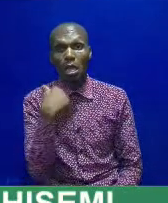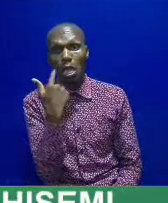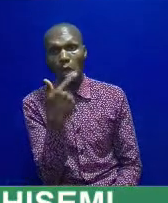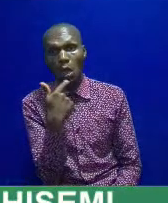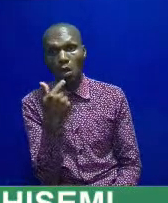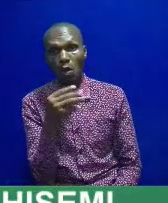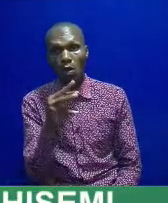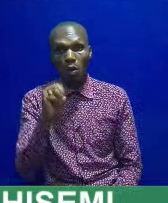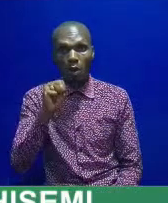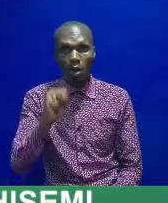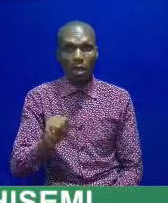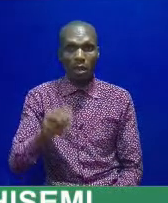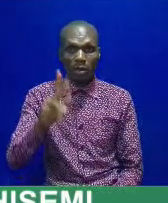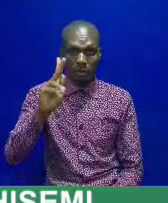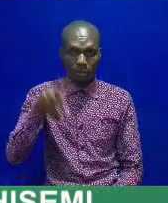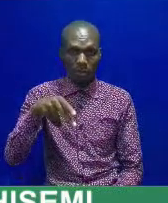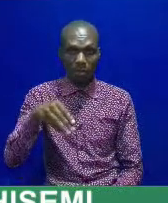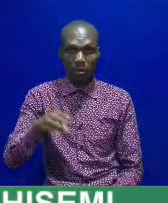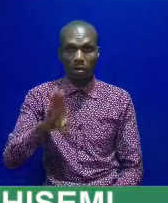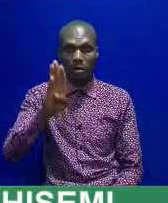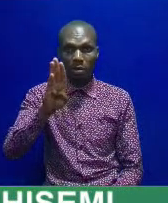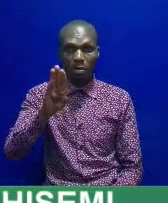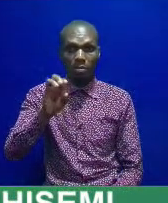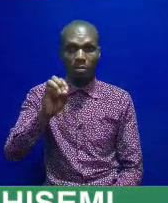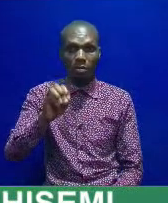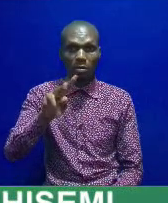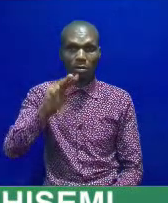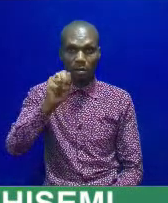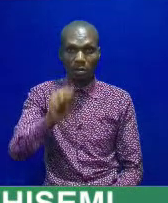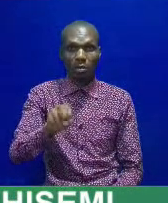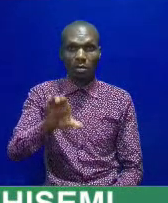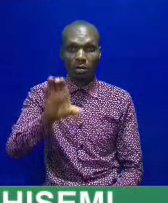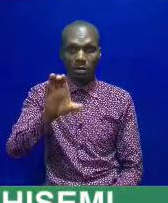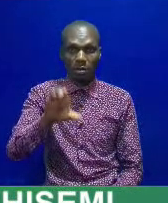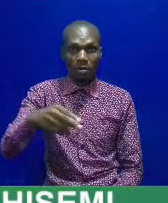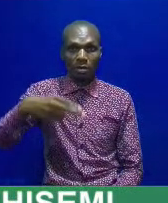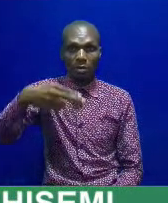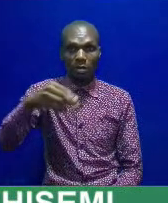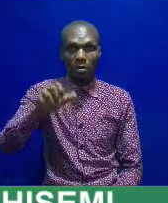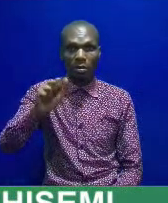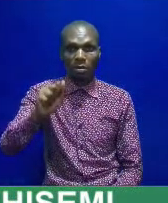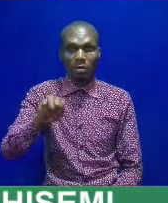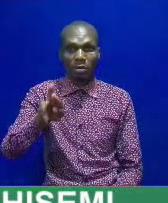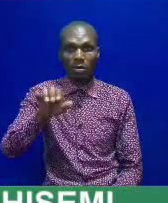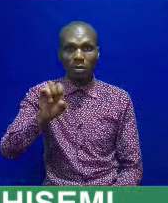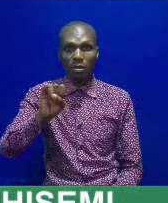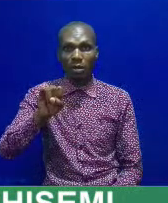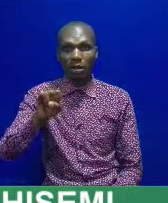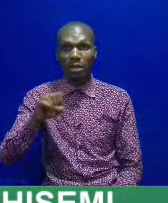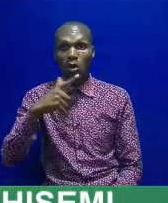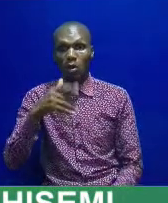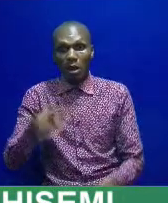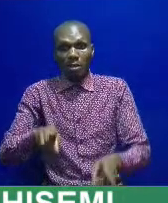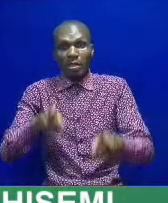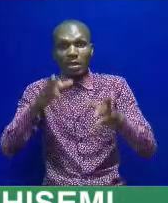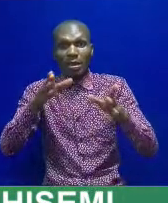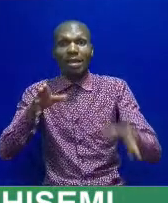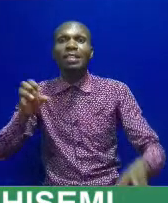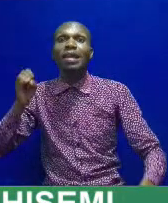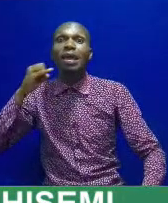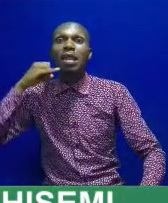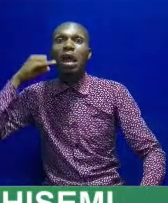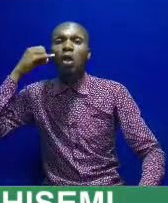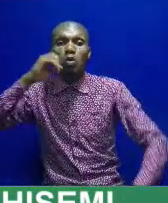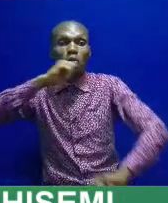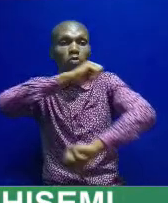kiobo chumbe ase bunge ya bonchari. Oya bo igoro mudirekta uweskuru ya St. Mary's Nakuru ase rieta Geoffrey Okindo.